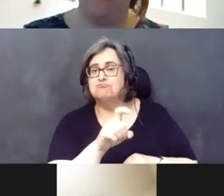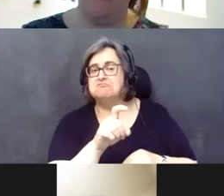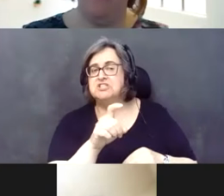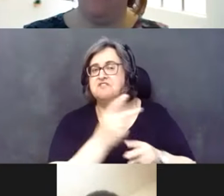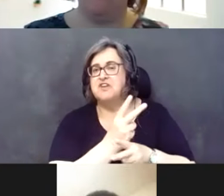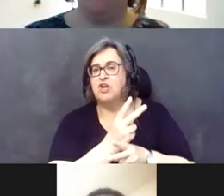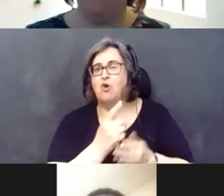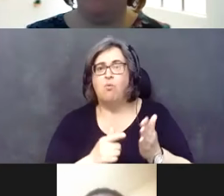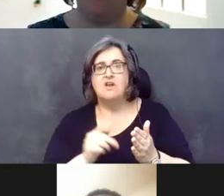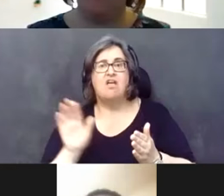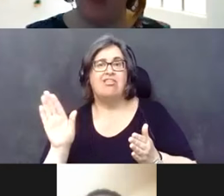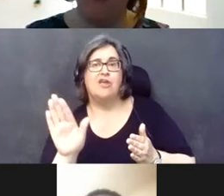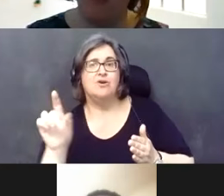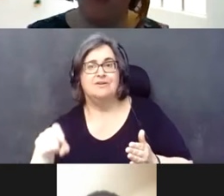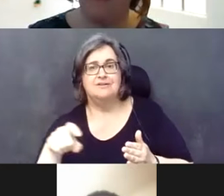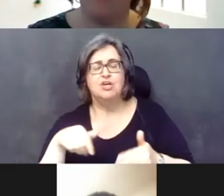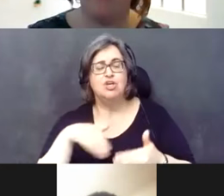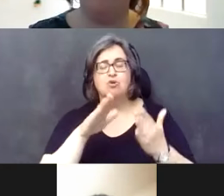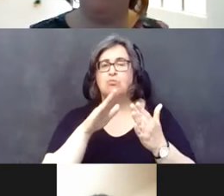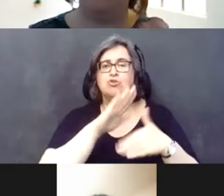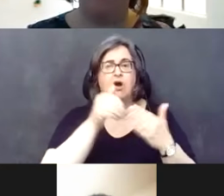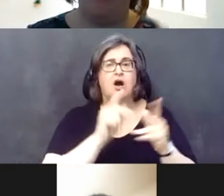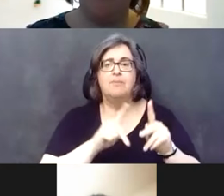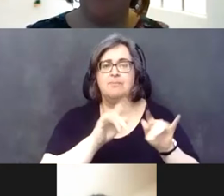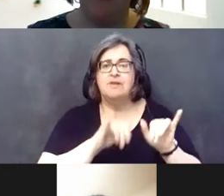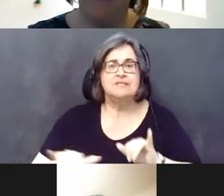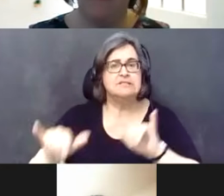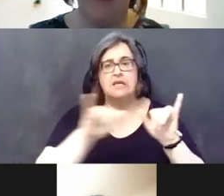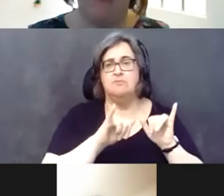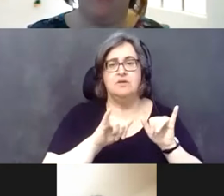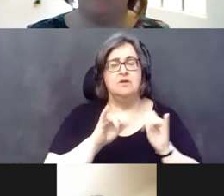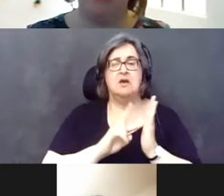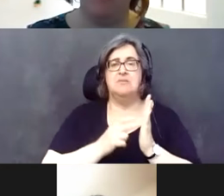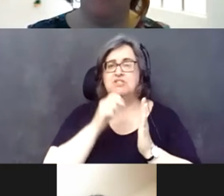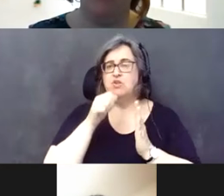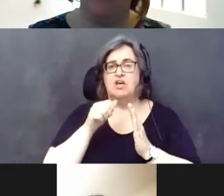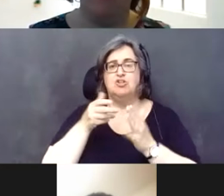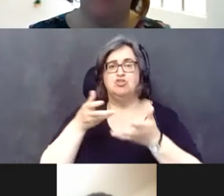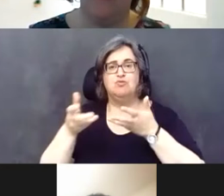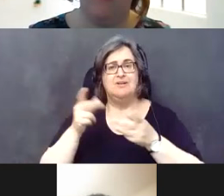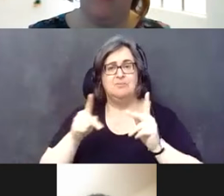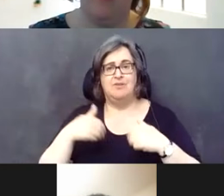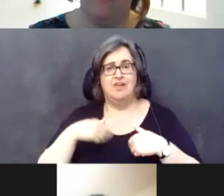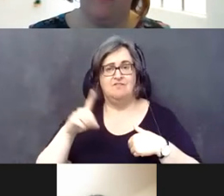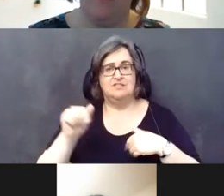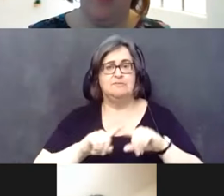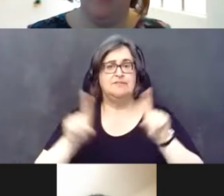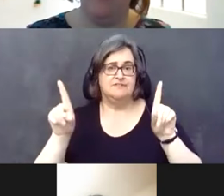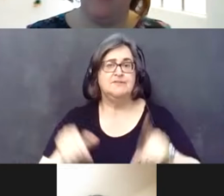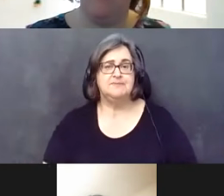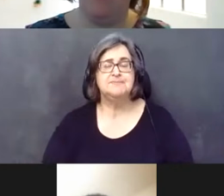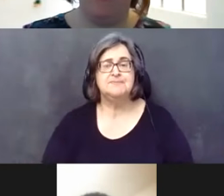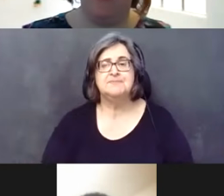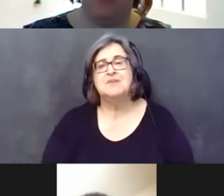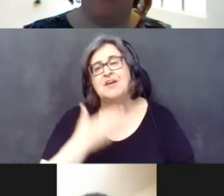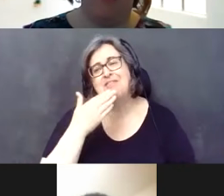address it. So they're approaching everyone the same way. Hopefully then they're not singling out or treating people with disabilities differently. So thank